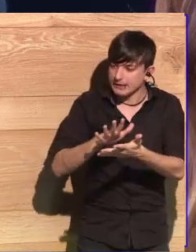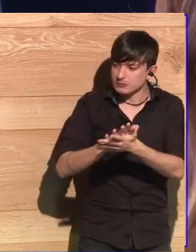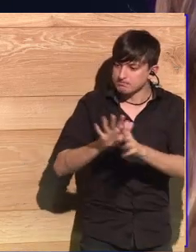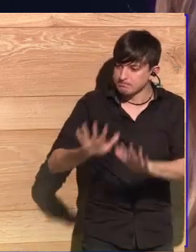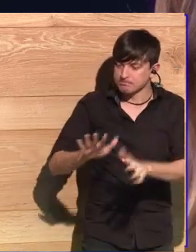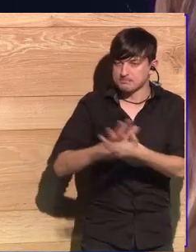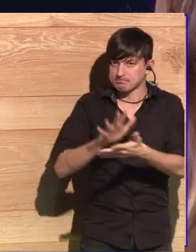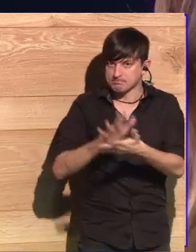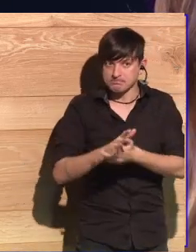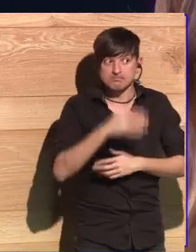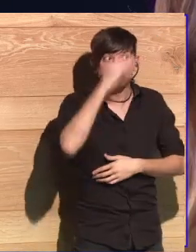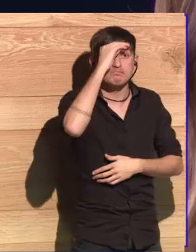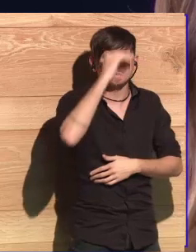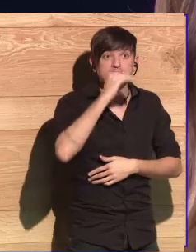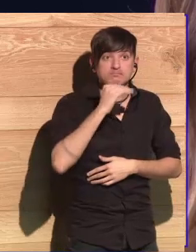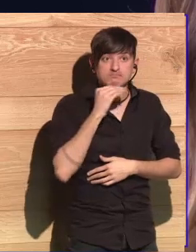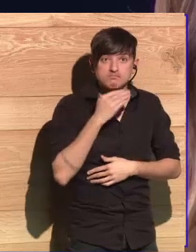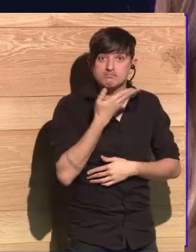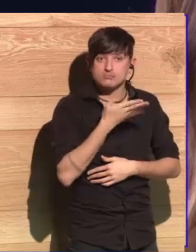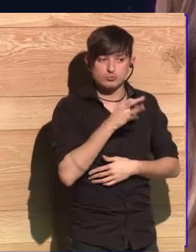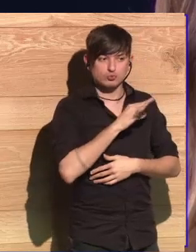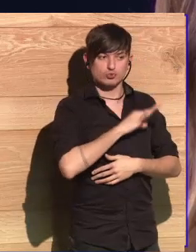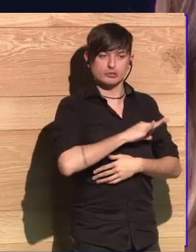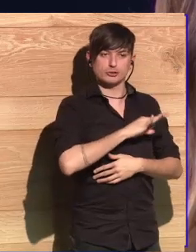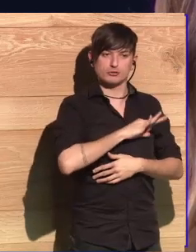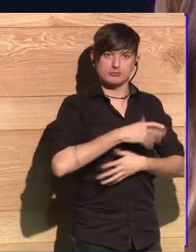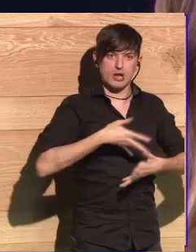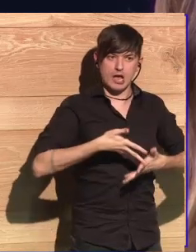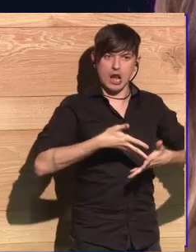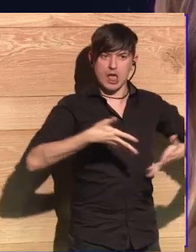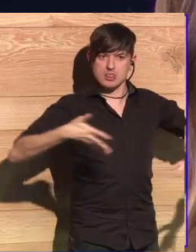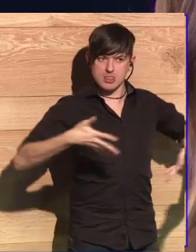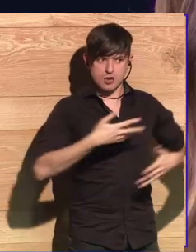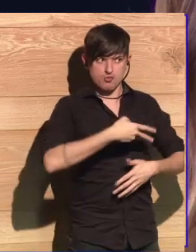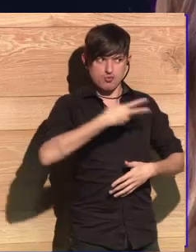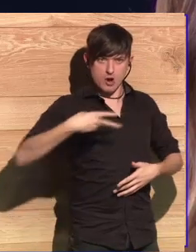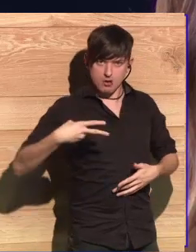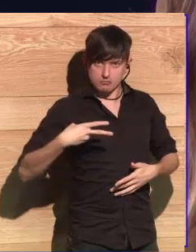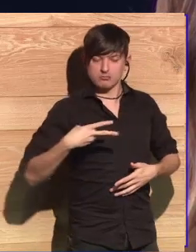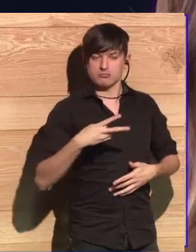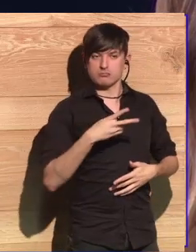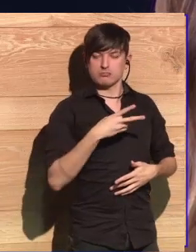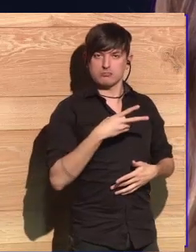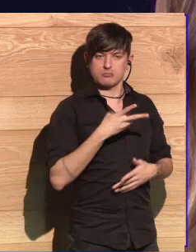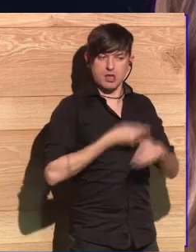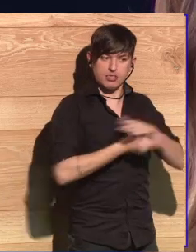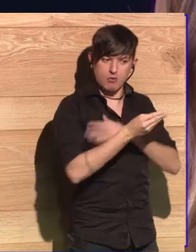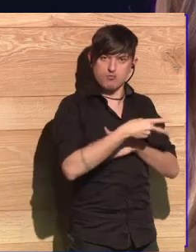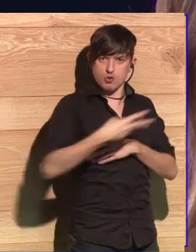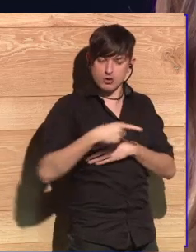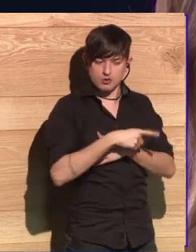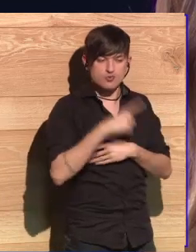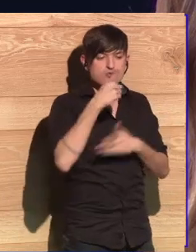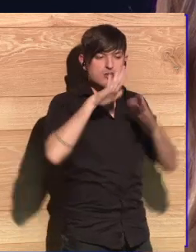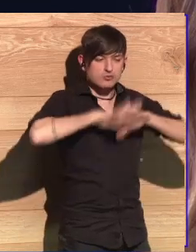6'4", 240 pounds, and one night I kept crying out, and my mother was pregnant with her third child at the time, and he